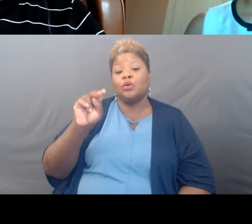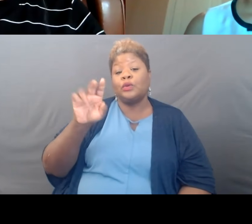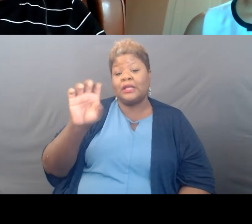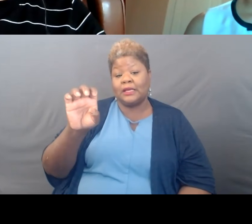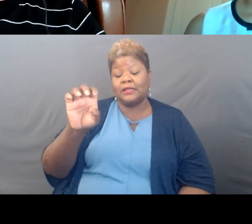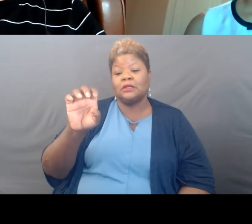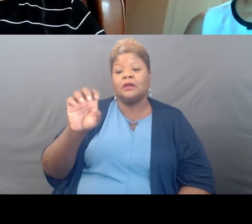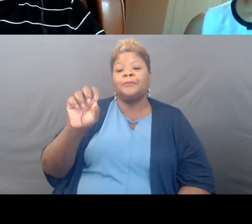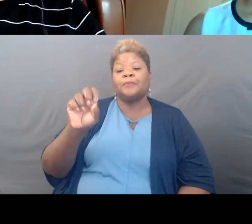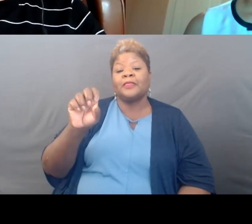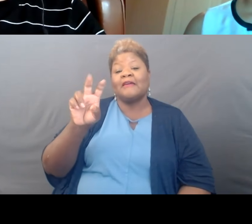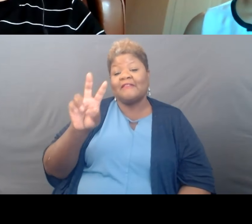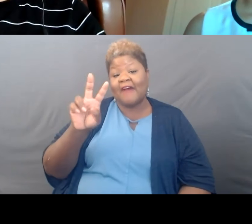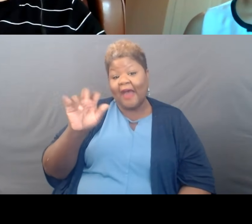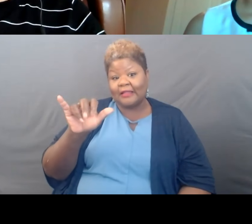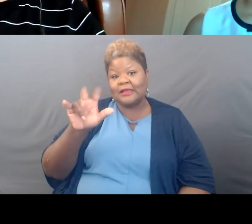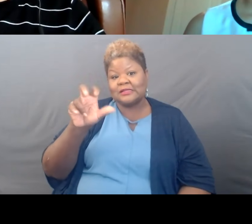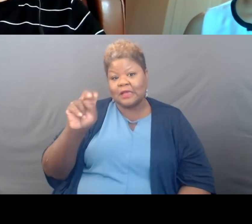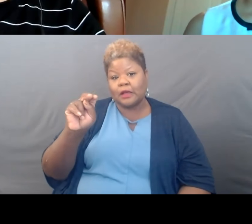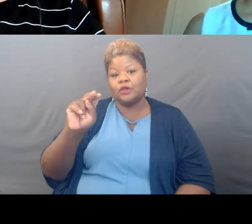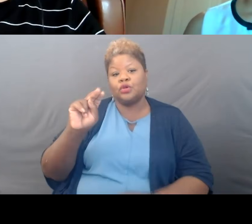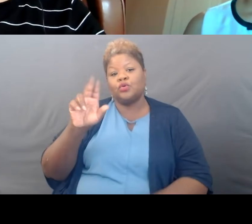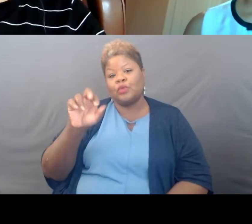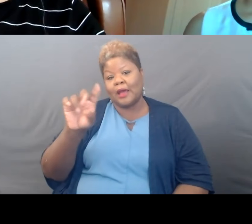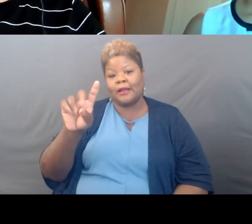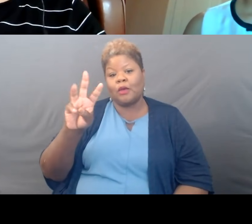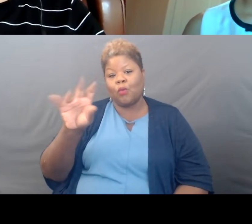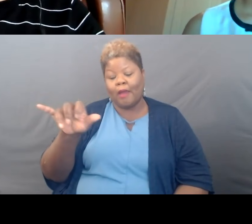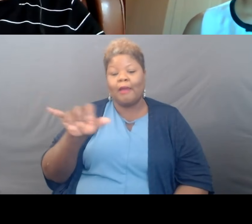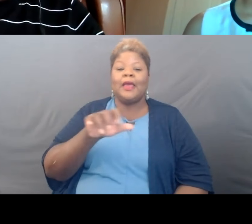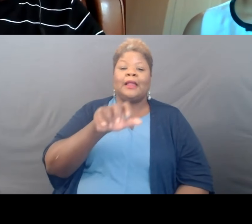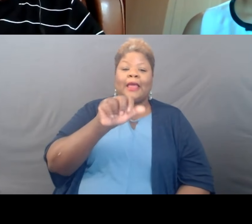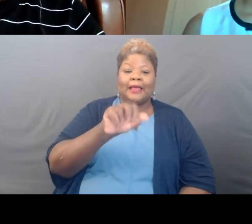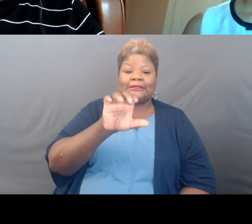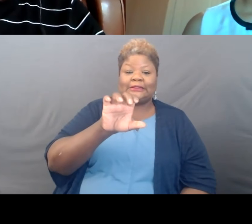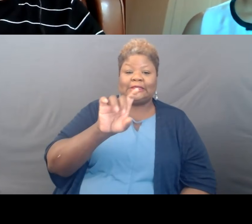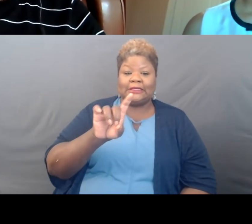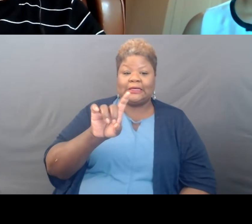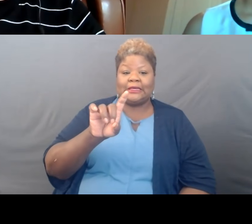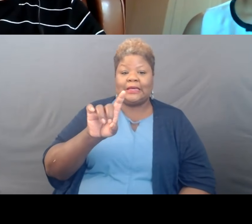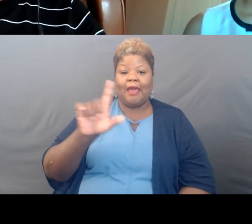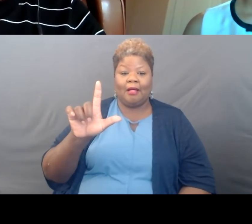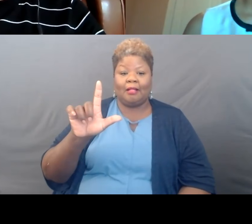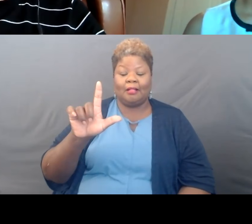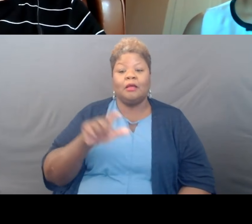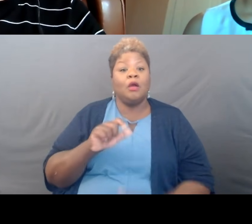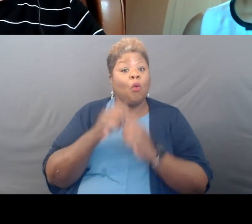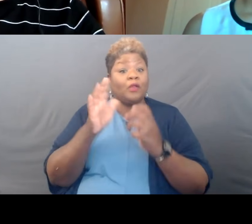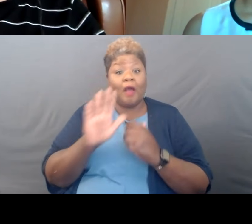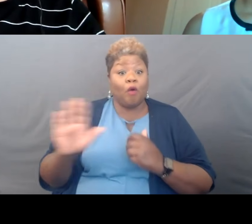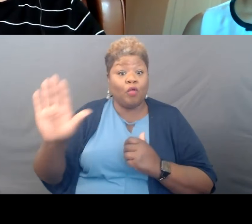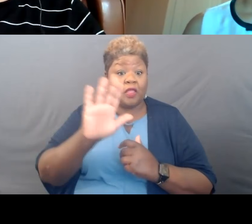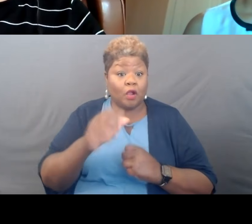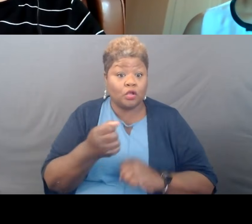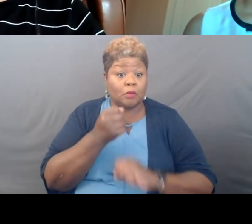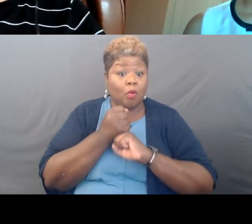Valley, the Valley of the Sun United Way, and the Arizona Center for Disability Law. And without their support, I'm not sure